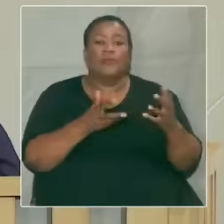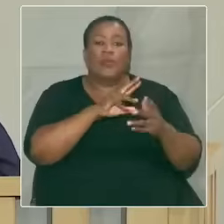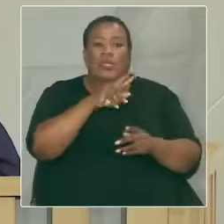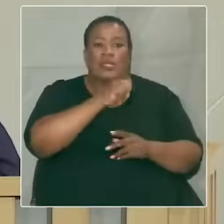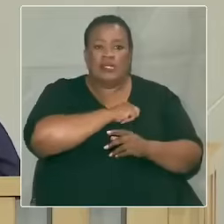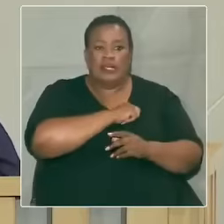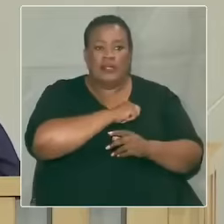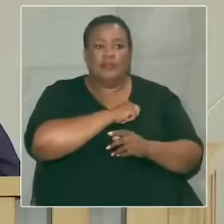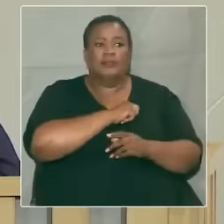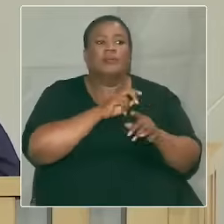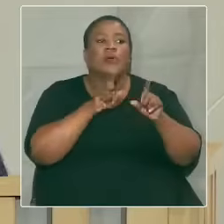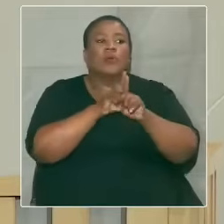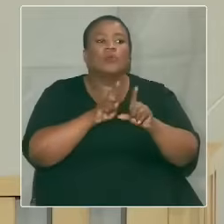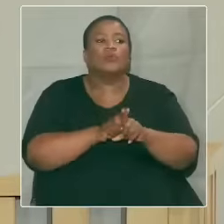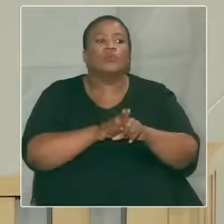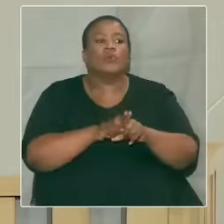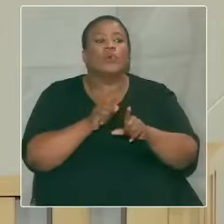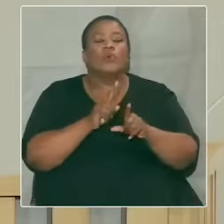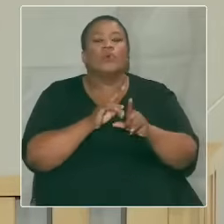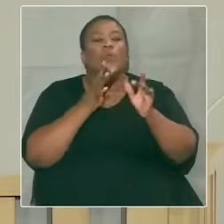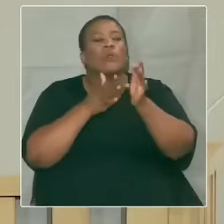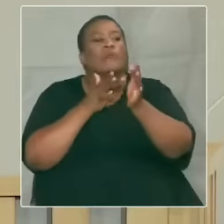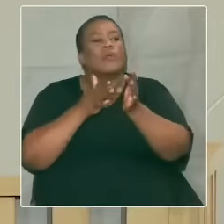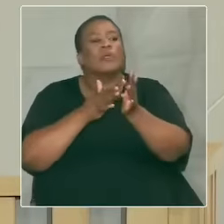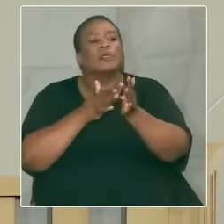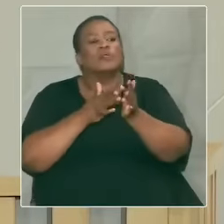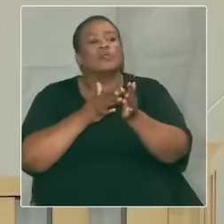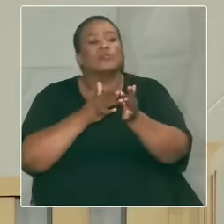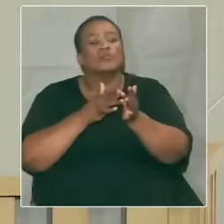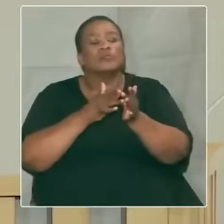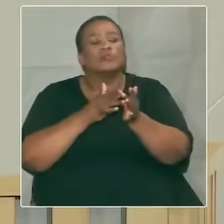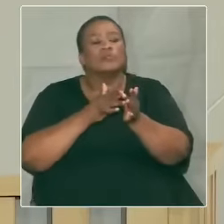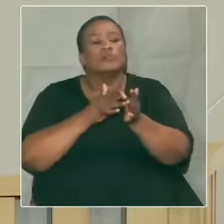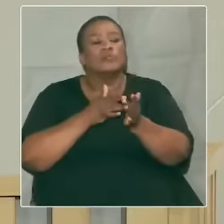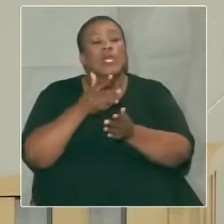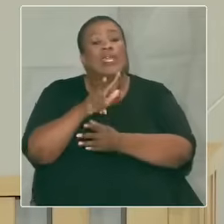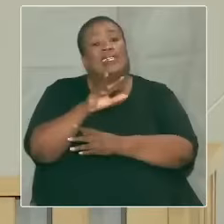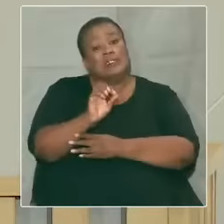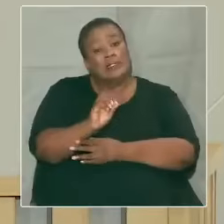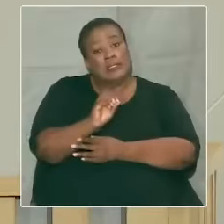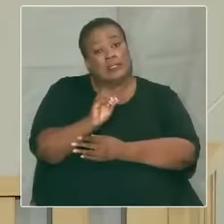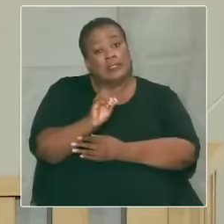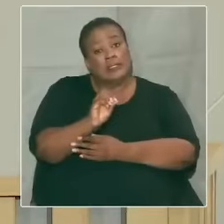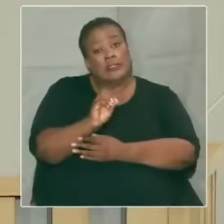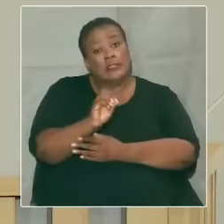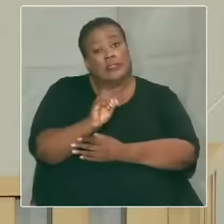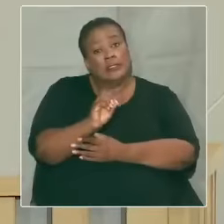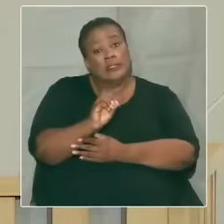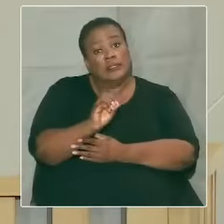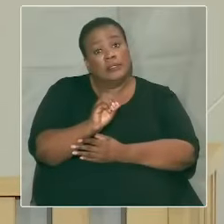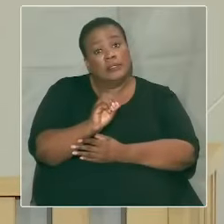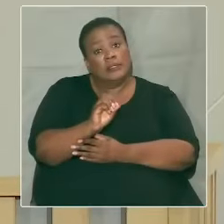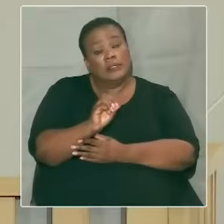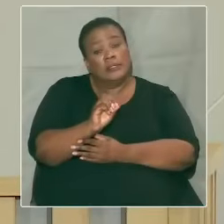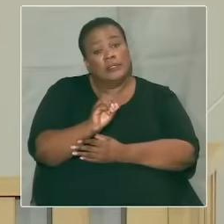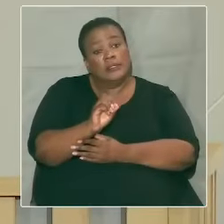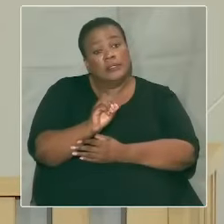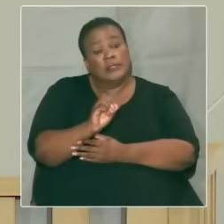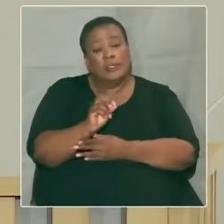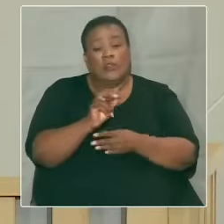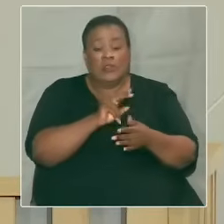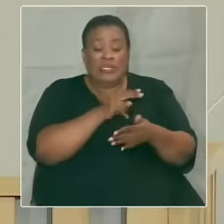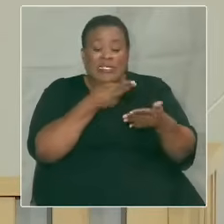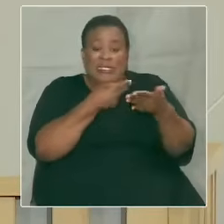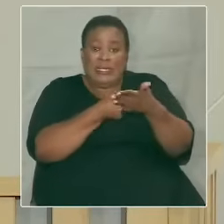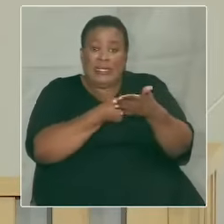KwaZulu-Natal. If I also take you to page 80, under the signature